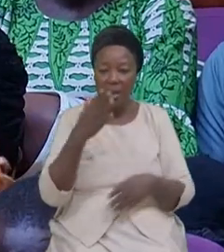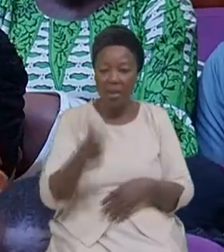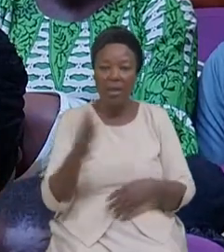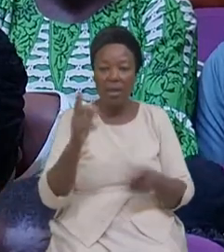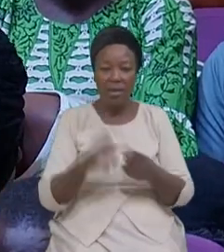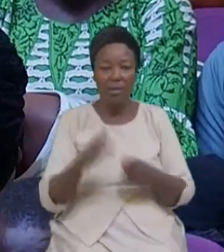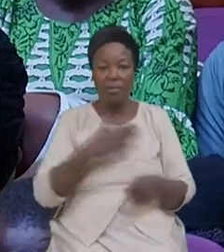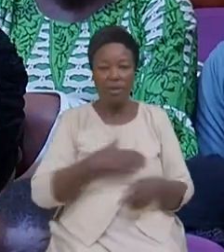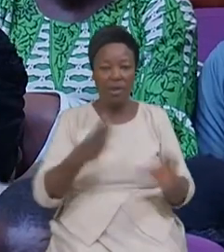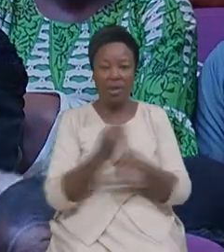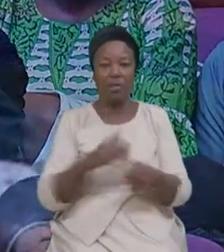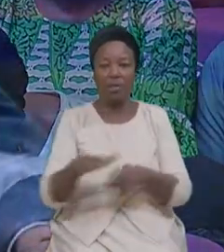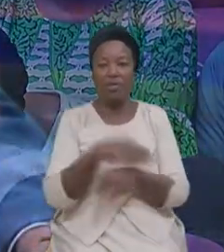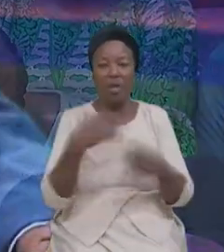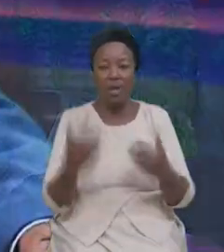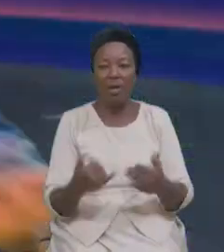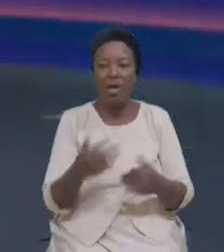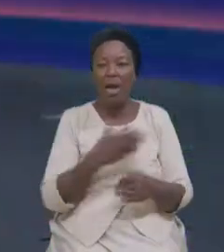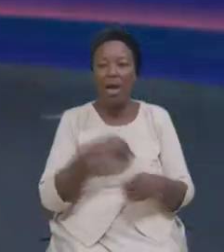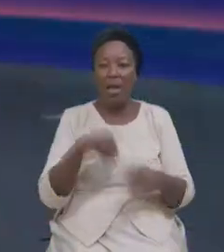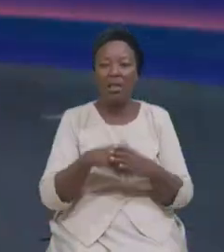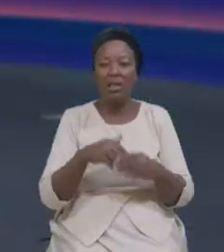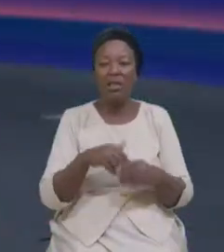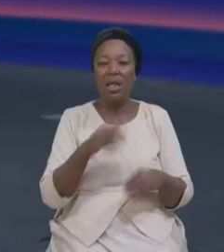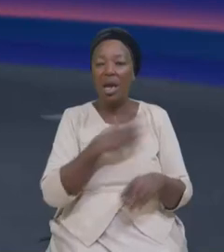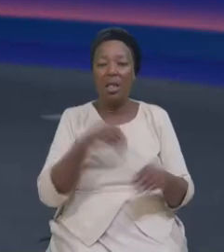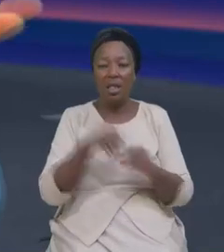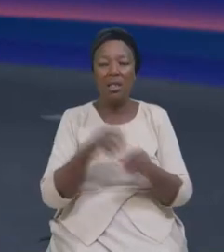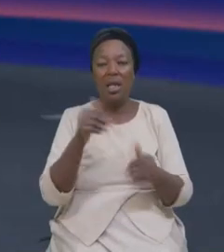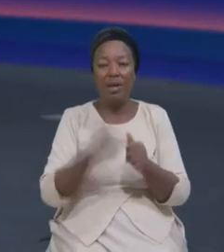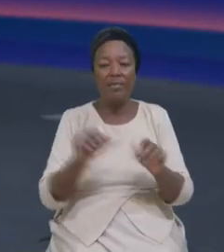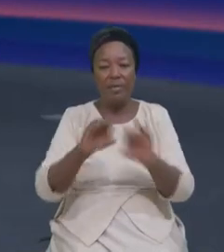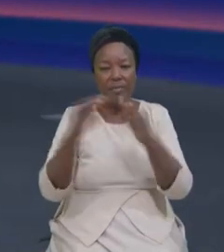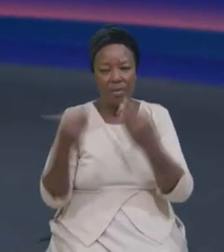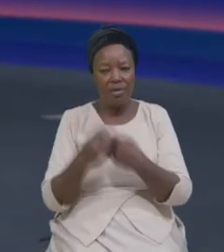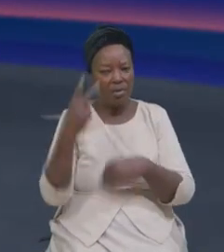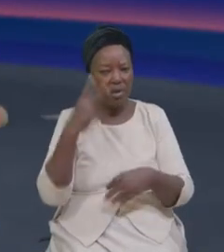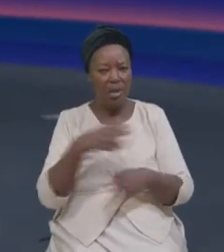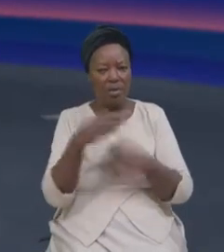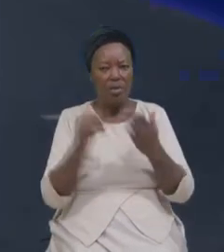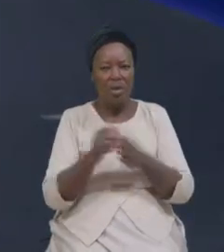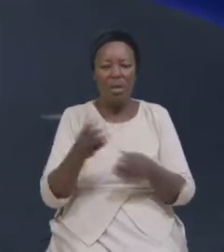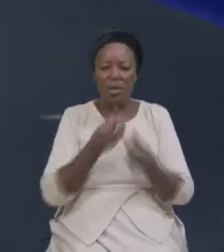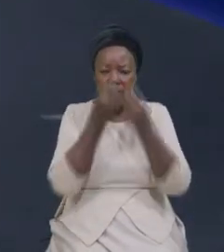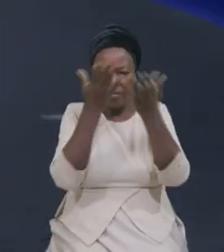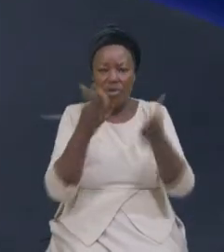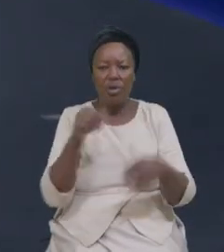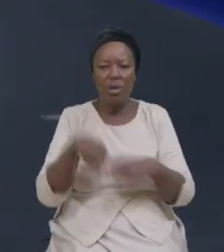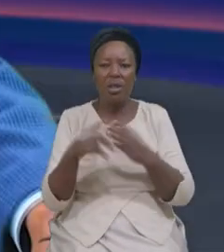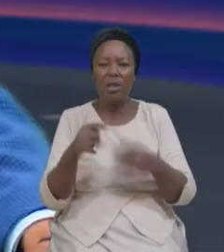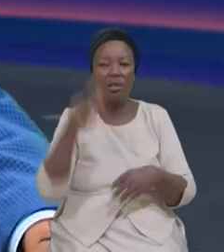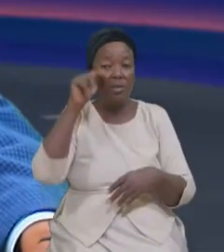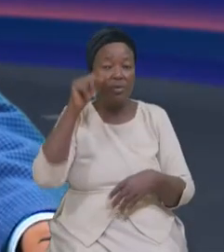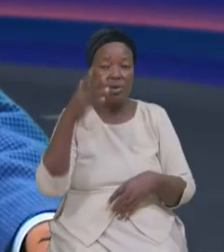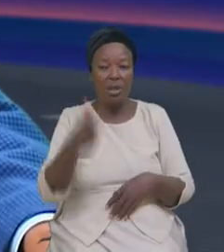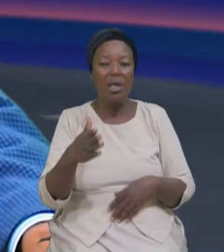over. And in every family, you will see all those things, the information on the screen there,